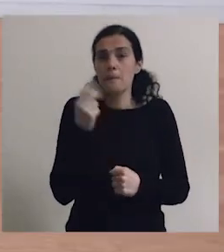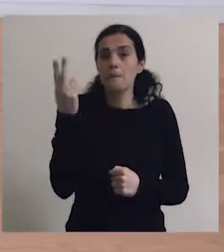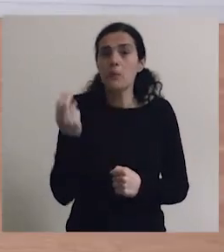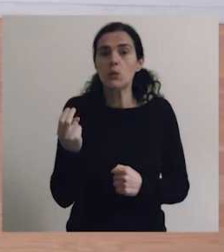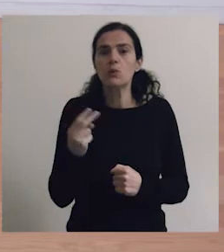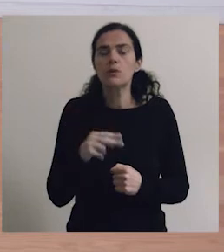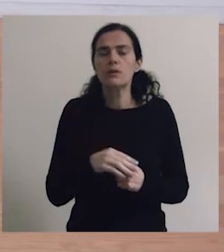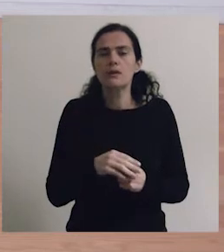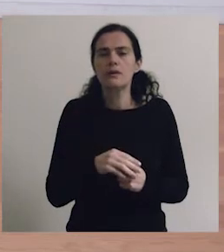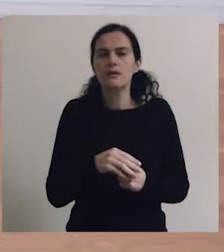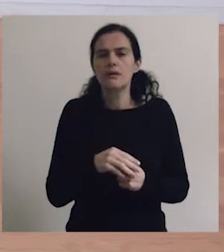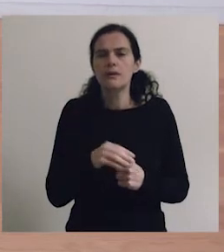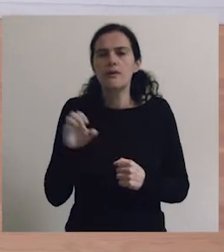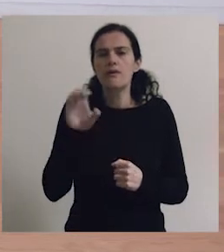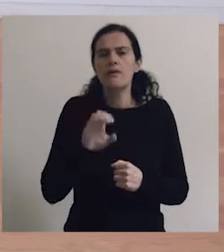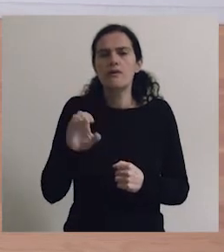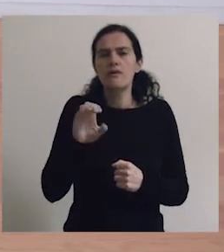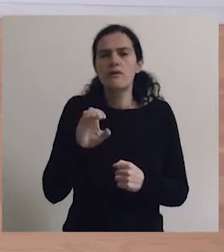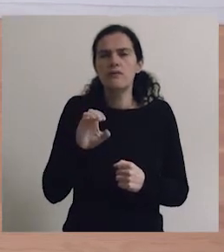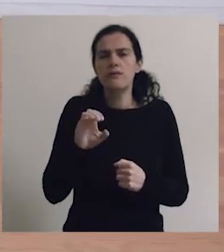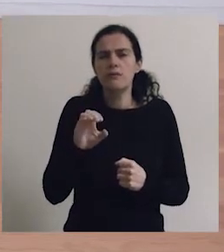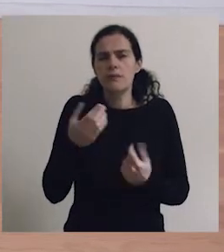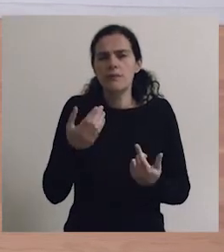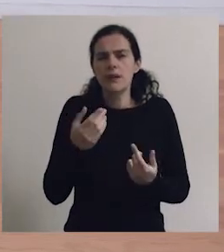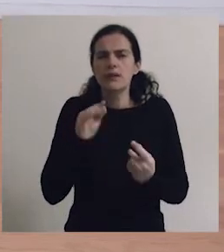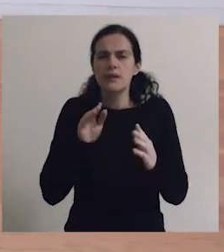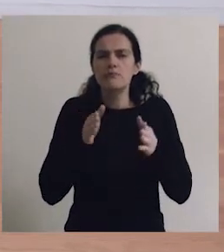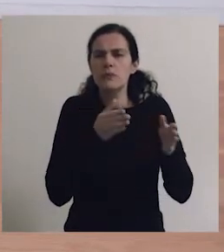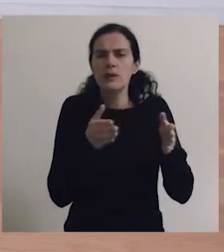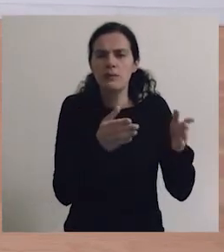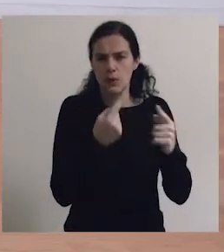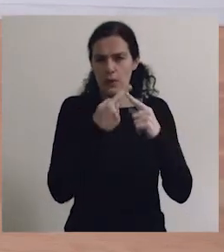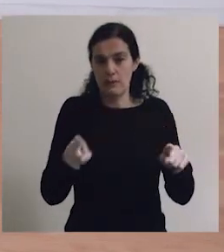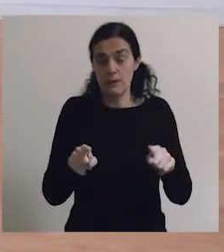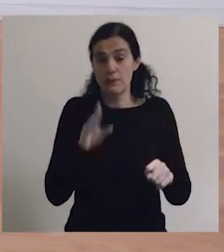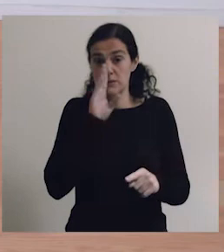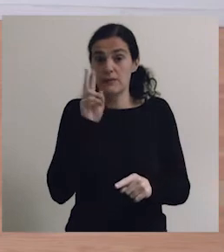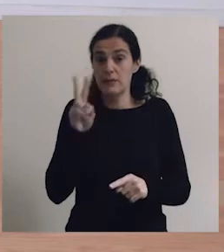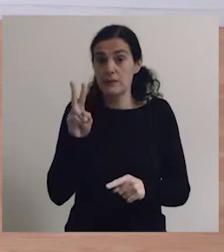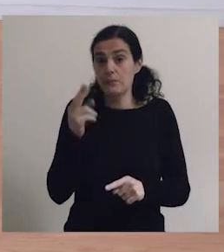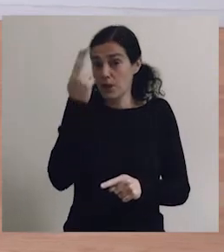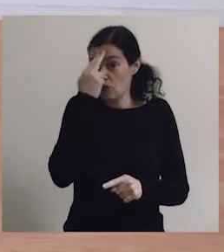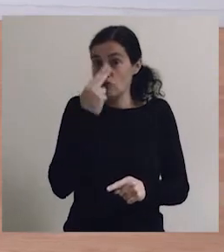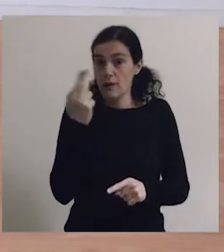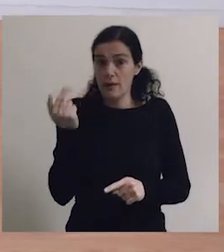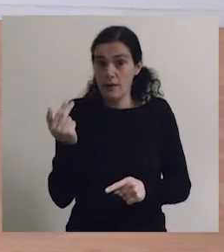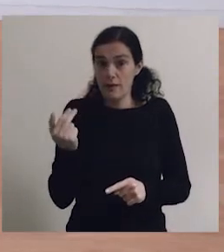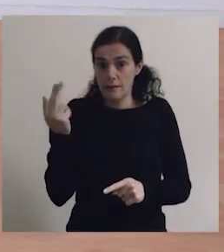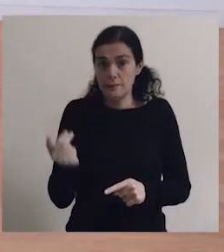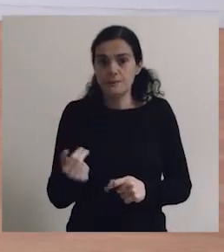push painting in a different direction. If you look at the history of